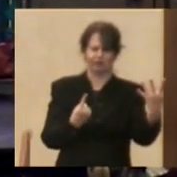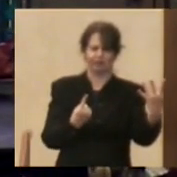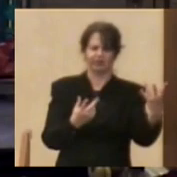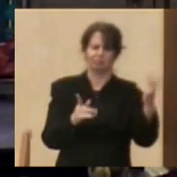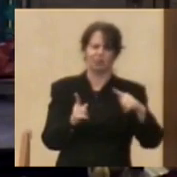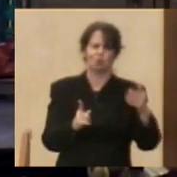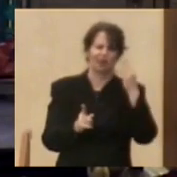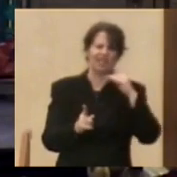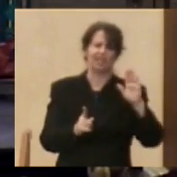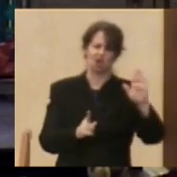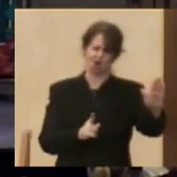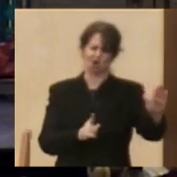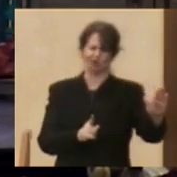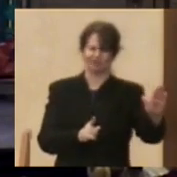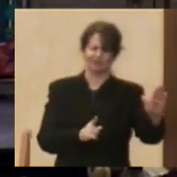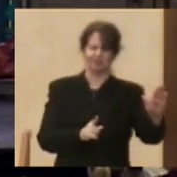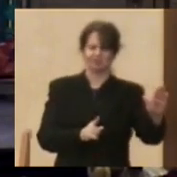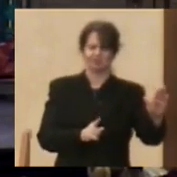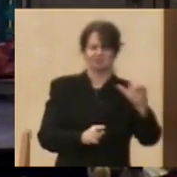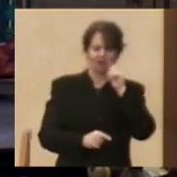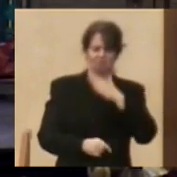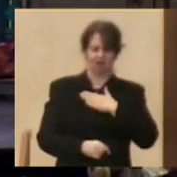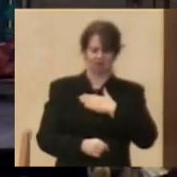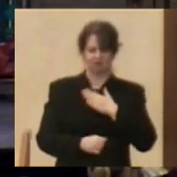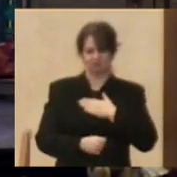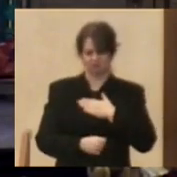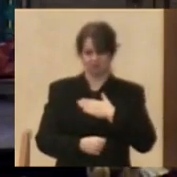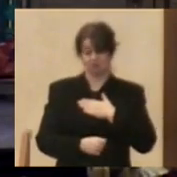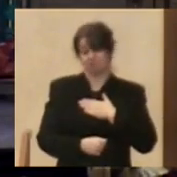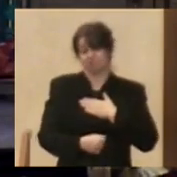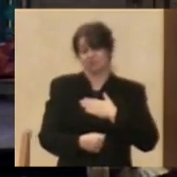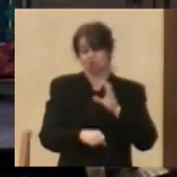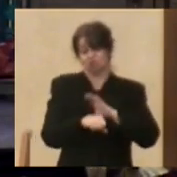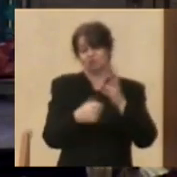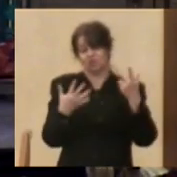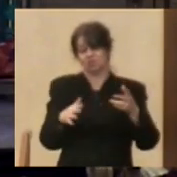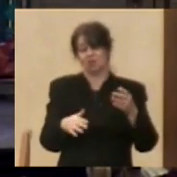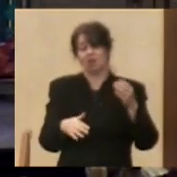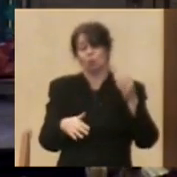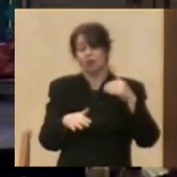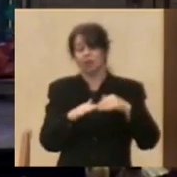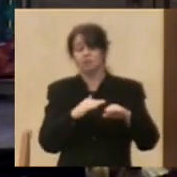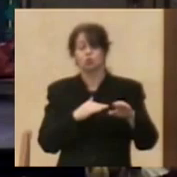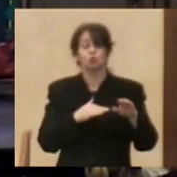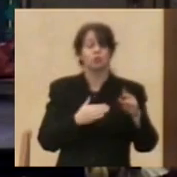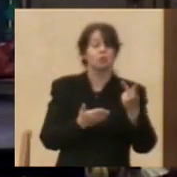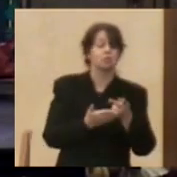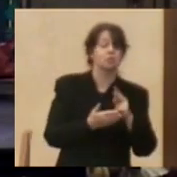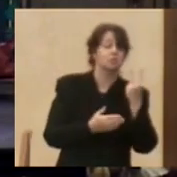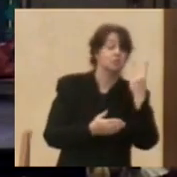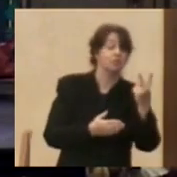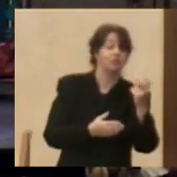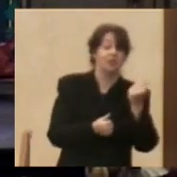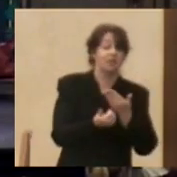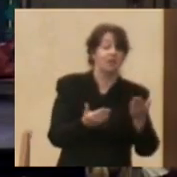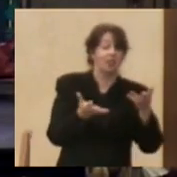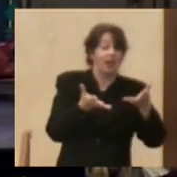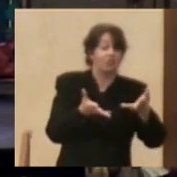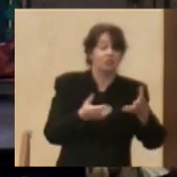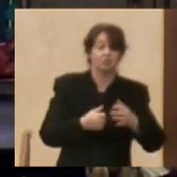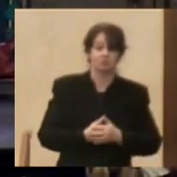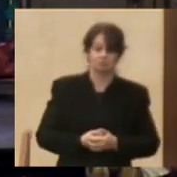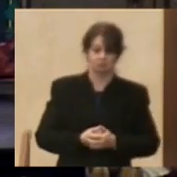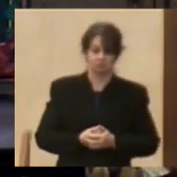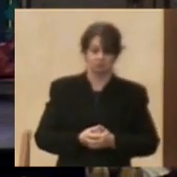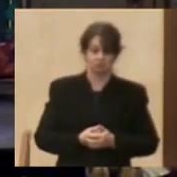were rotating them in. But I went in after church, and I went to see if there was anything left in the pan, and well,